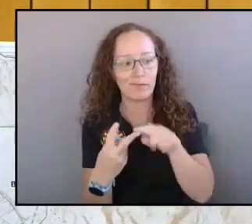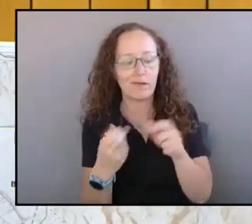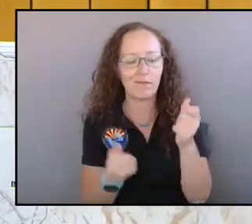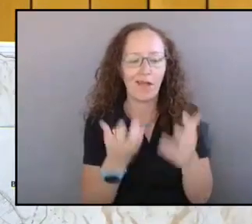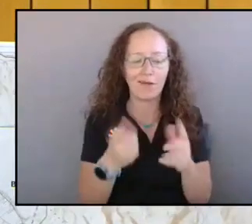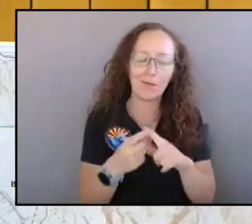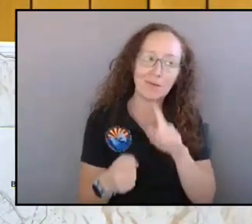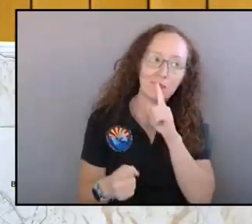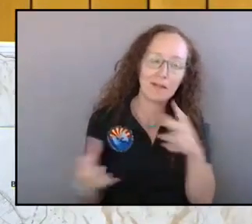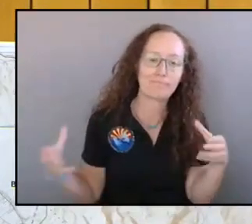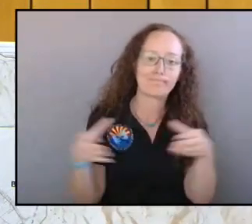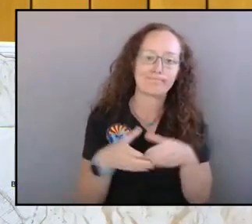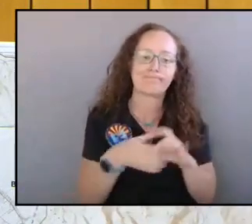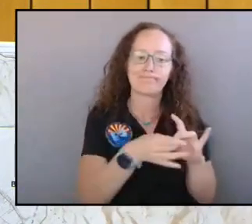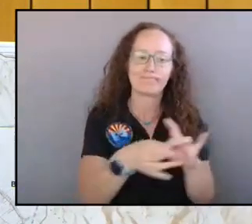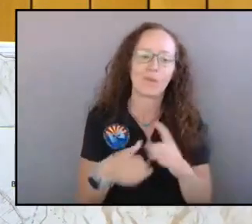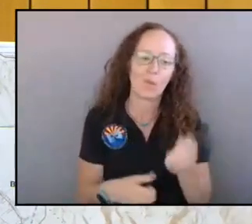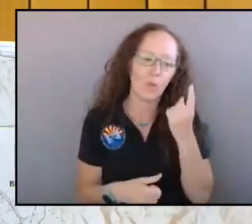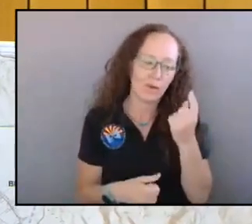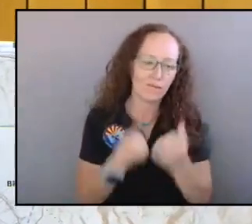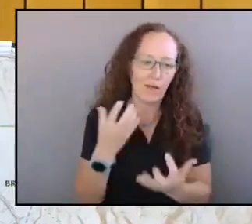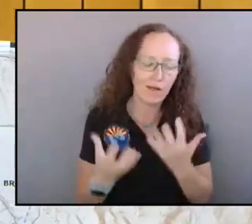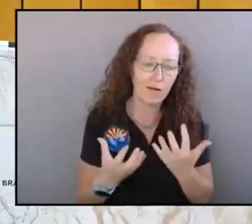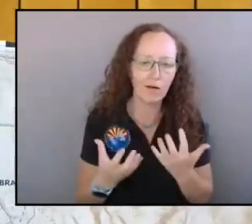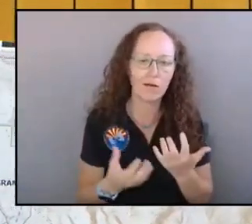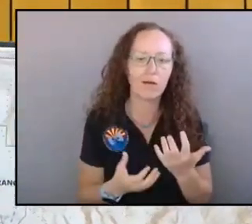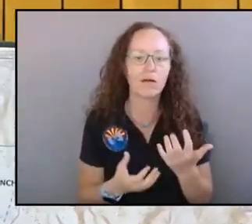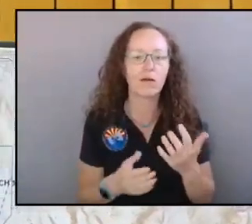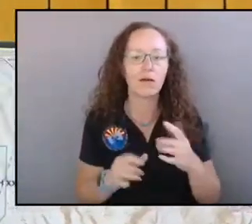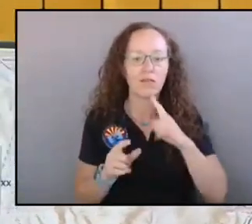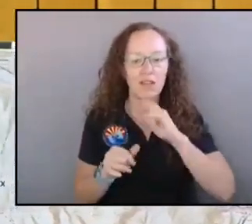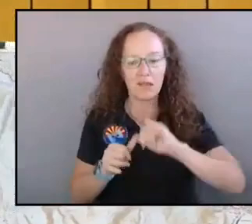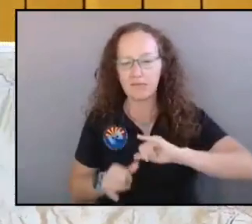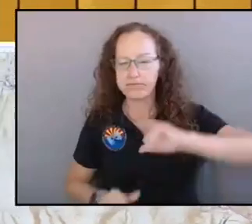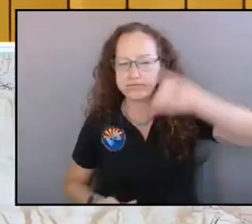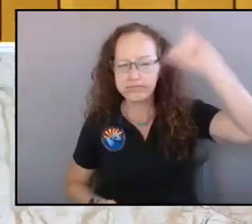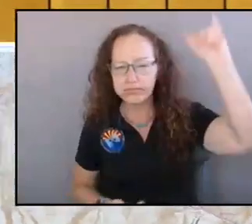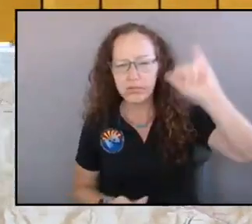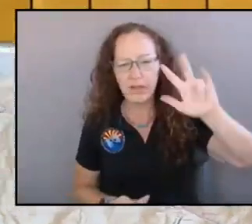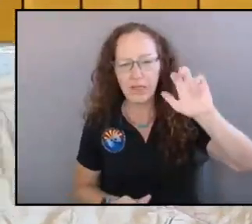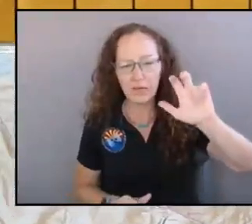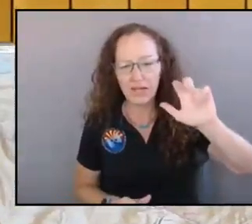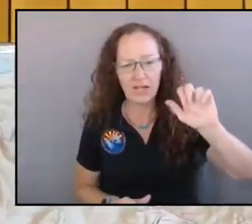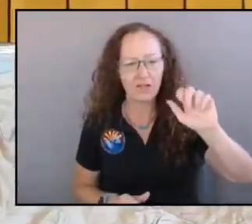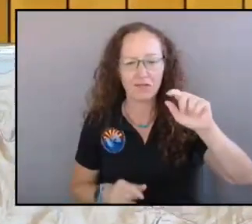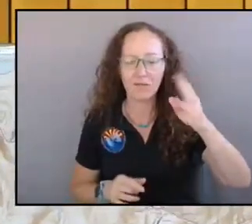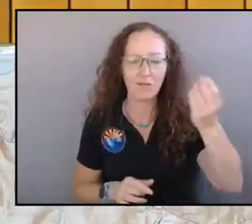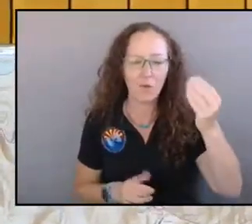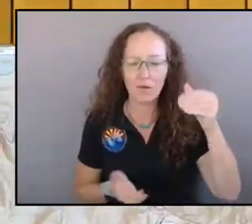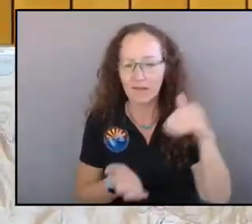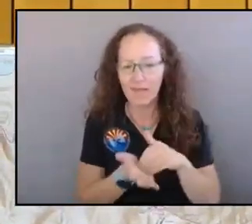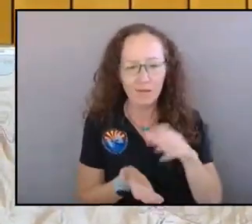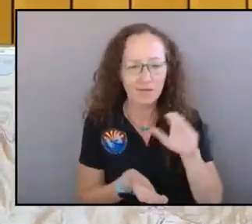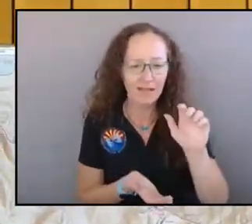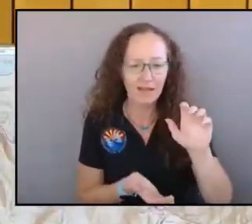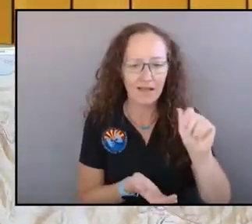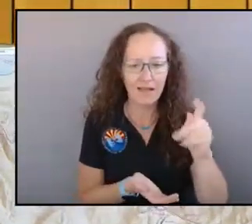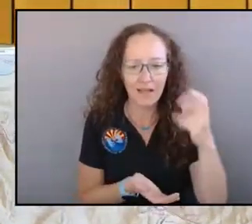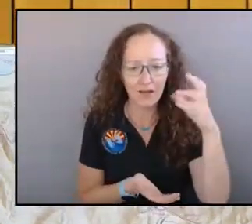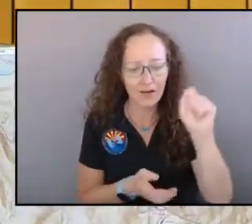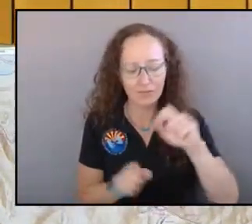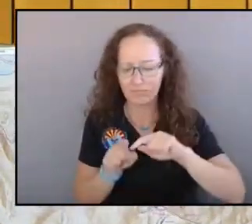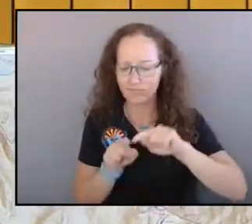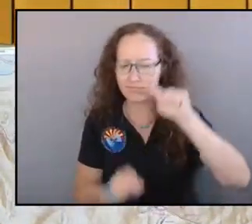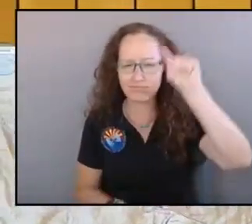314,000 acres, it's a long ways from north end to south end on the fire. The north end, making a lot of good progress, and that's